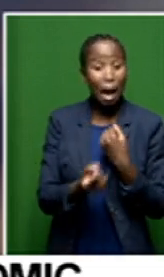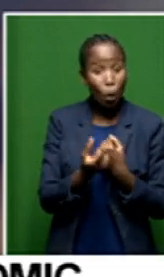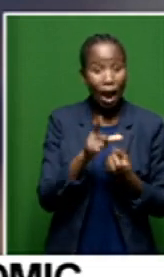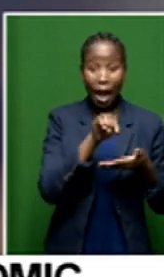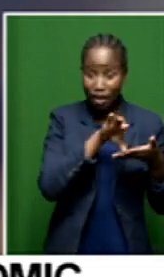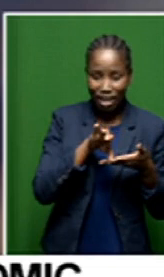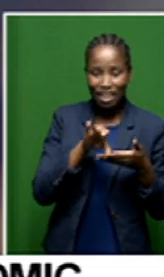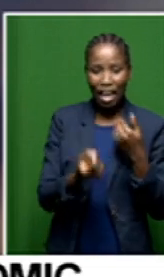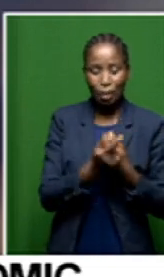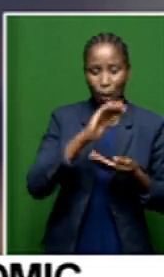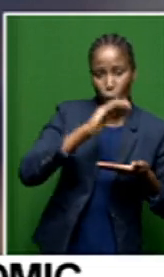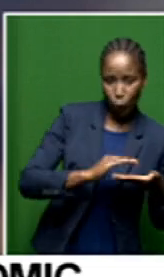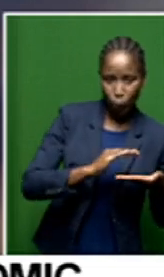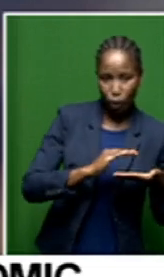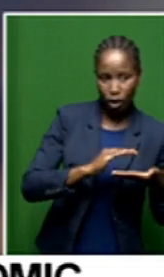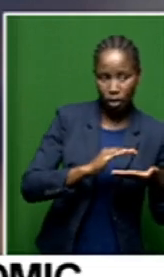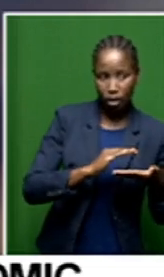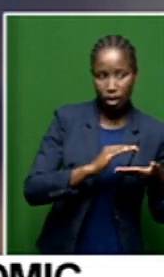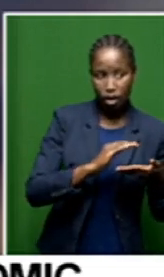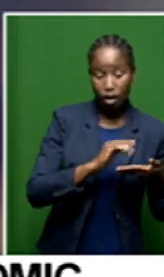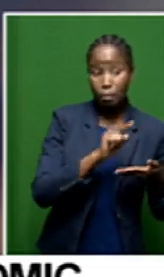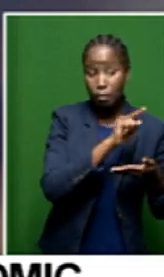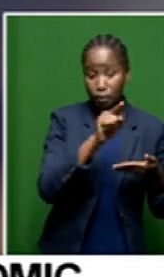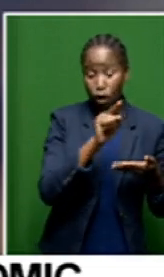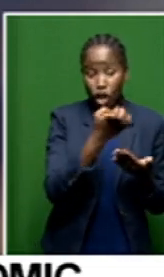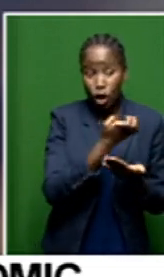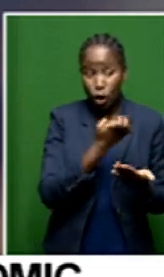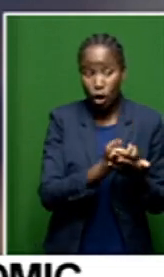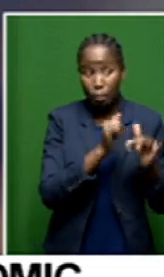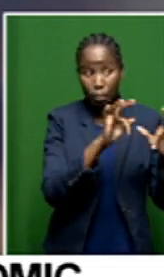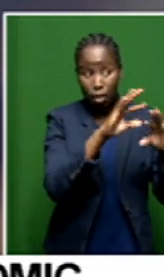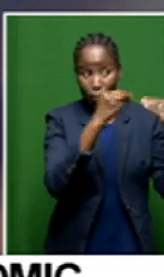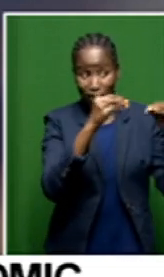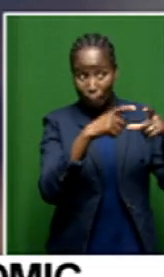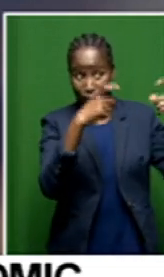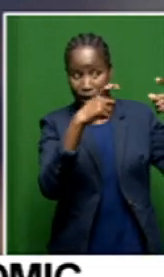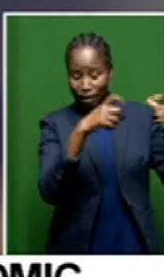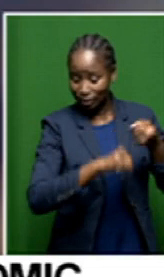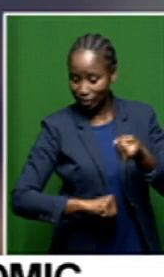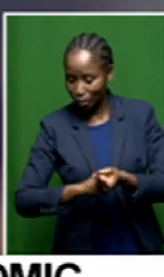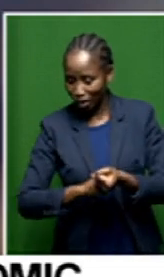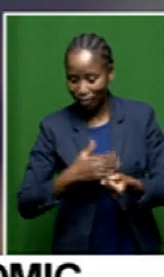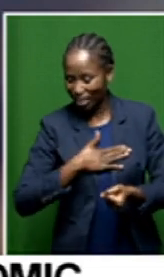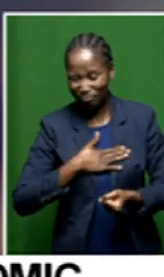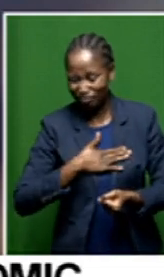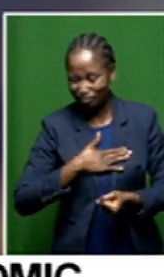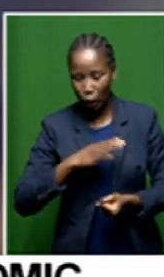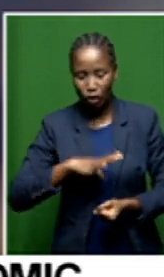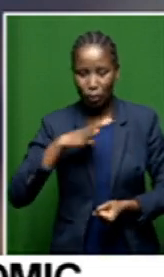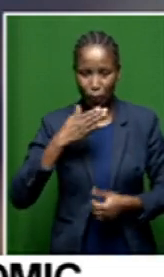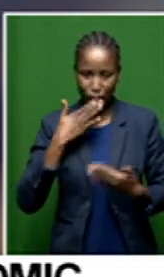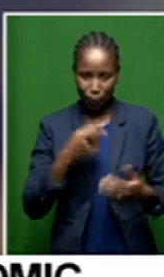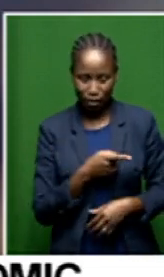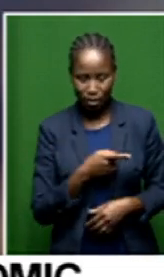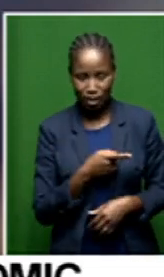of confidence from the local economy supporting those businesses because of that. But also, I think there's a